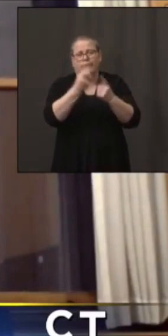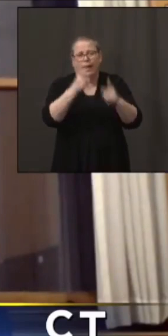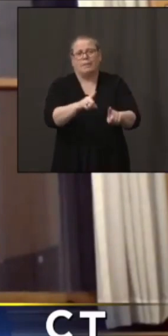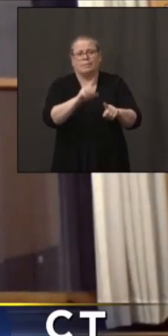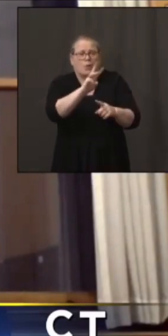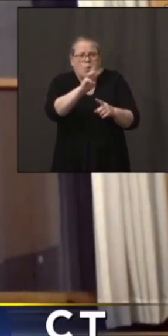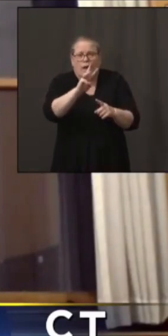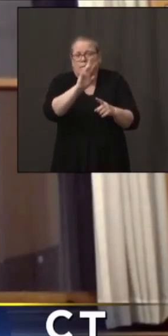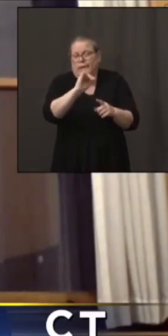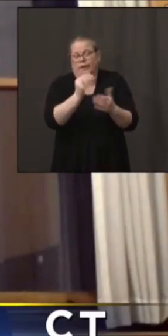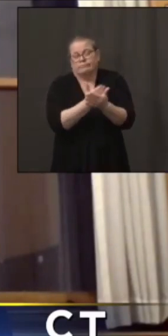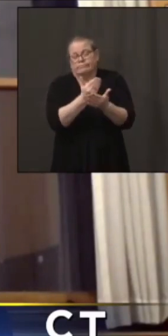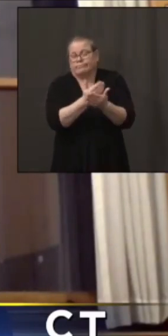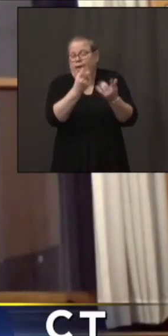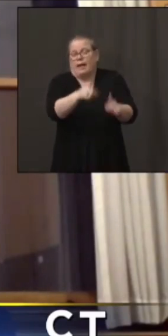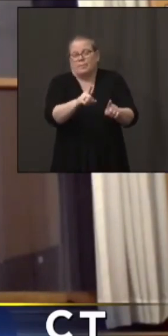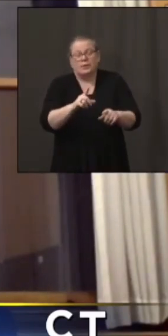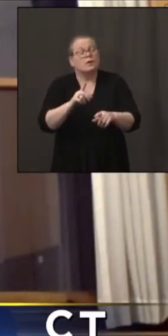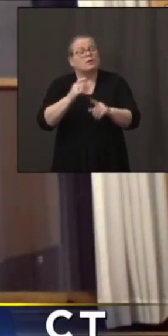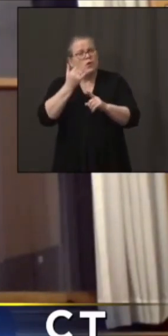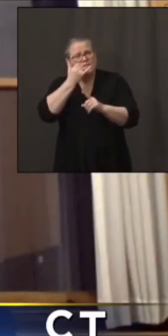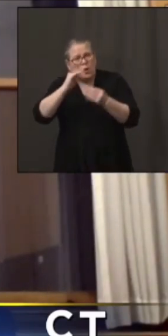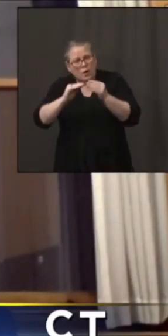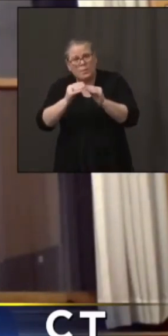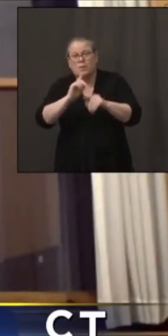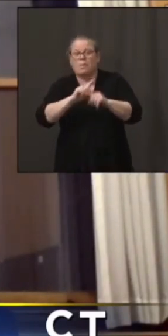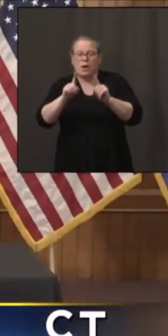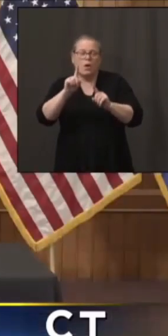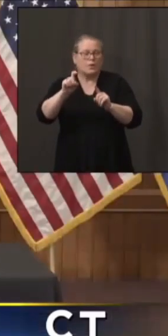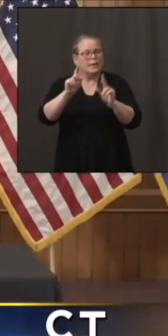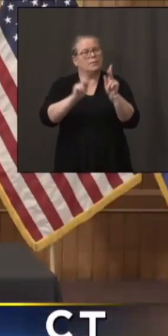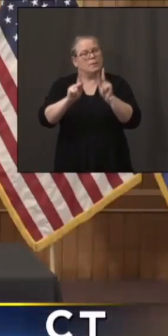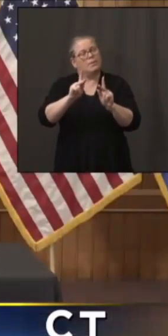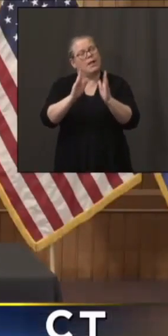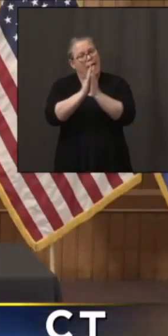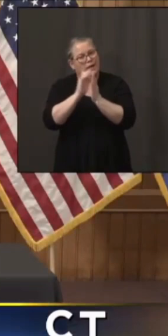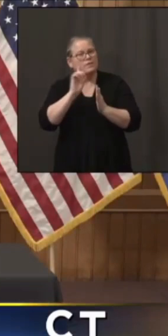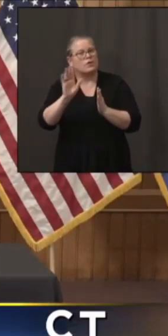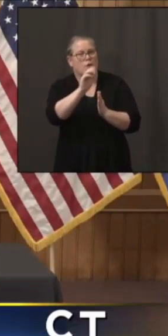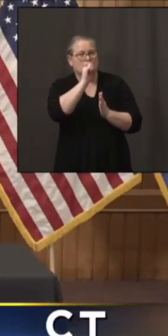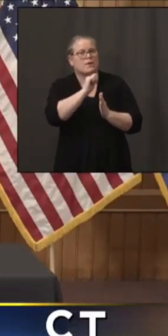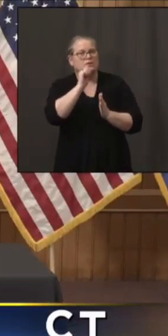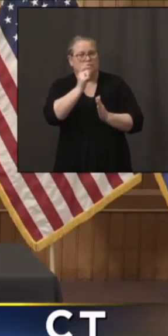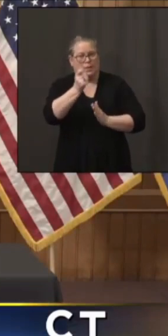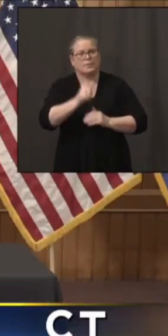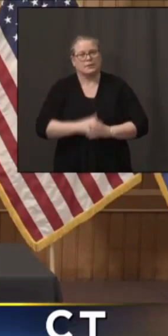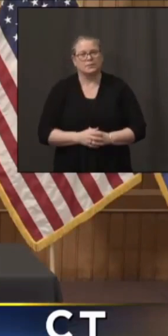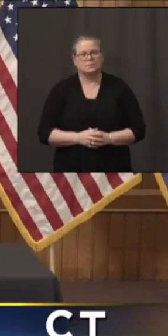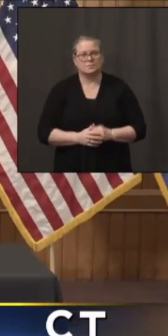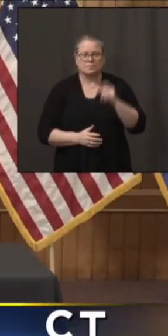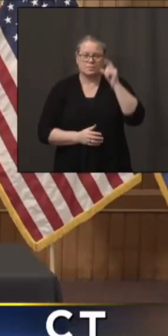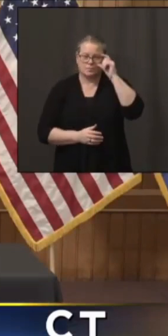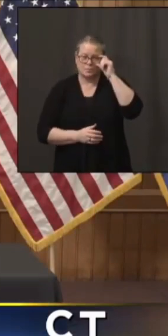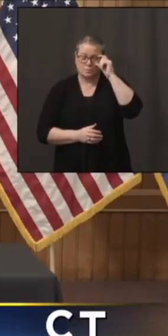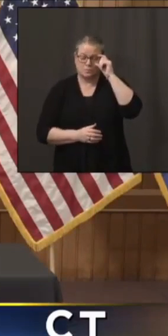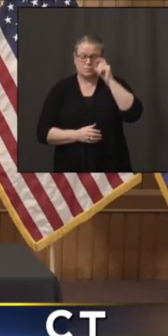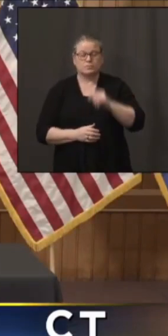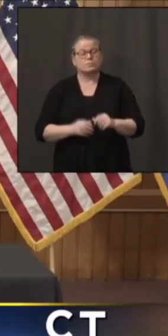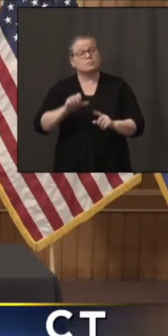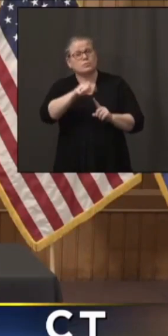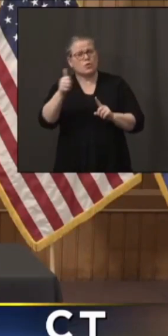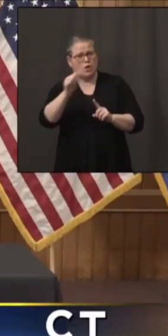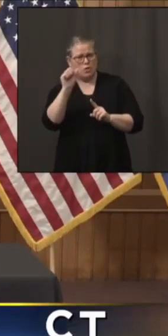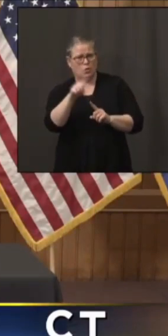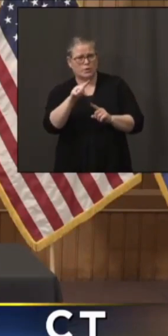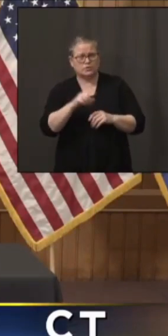appointment process if needed. But we're going to need people to hang in there with us a little bit. Okay, and just one final question. Earlier today, this I guess